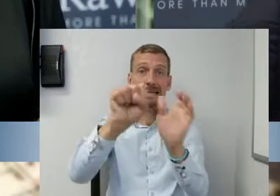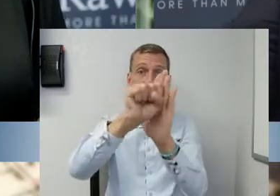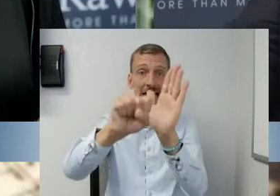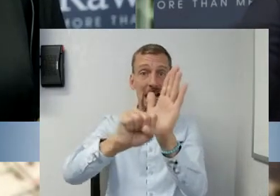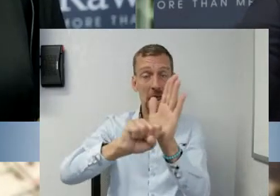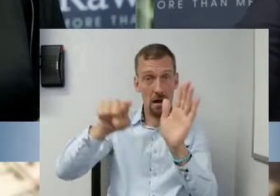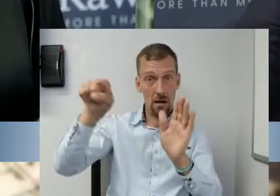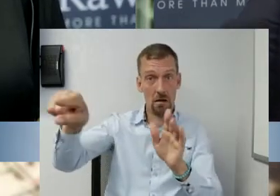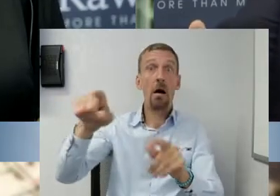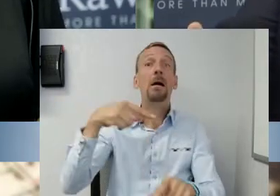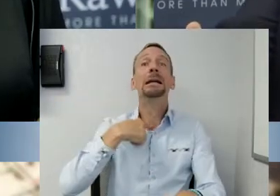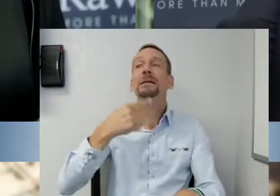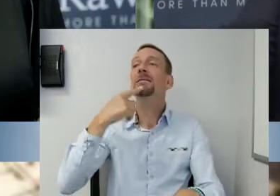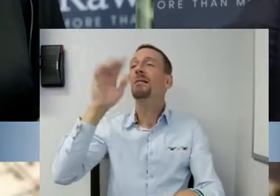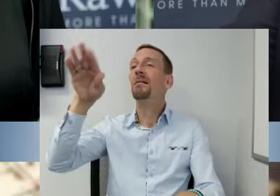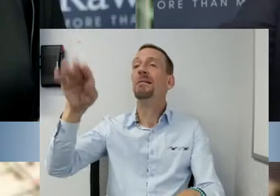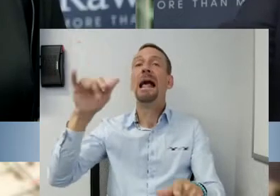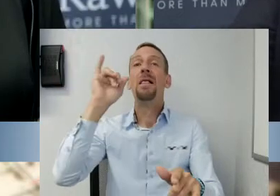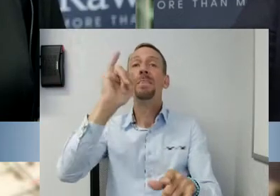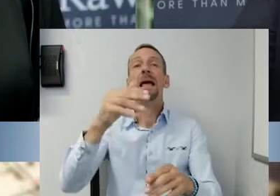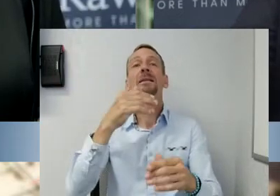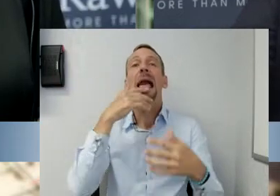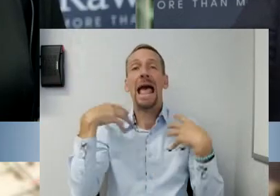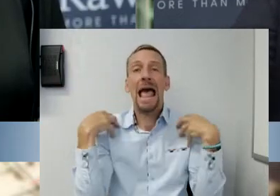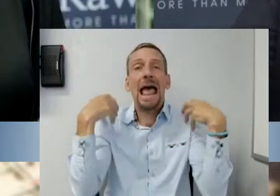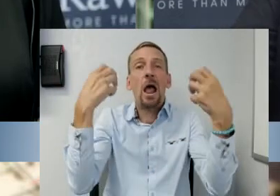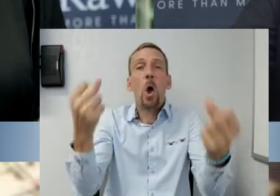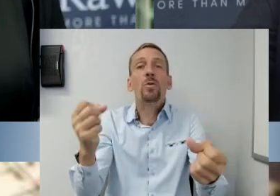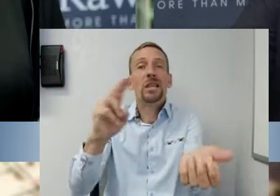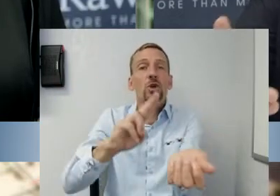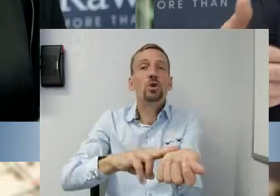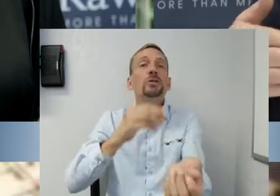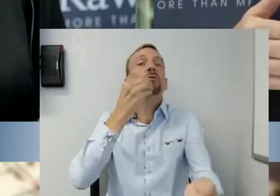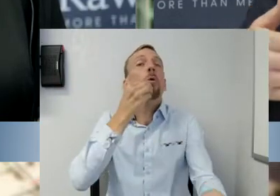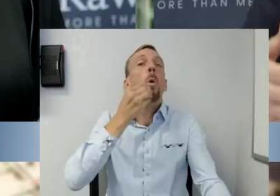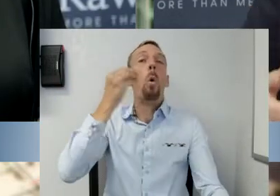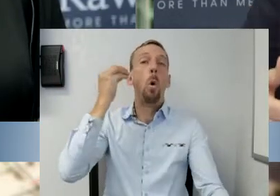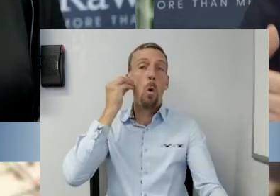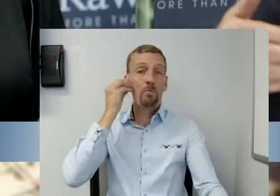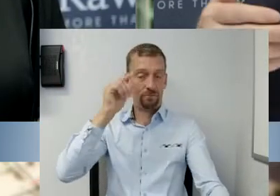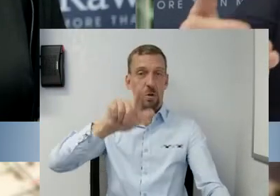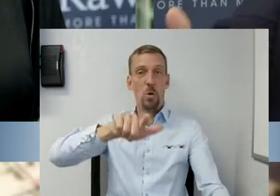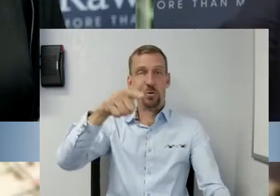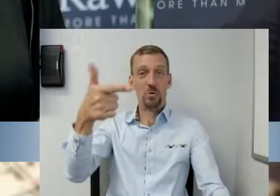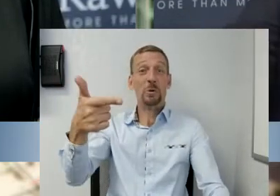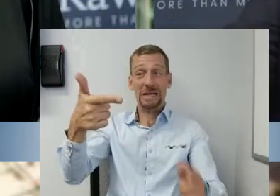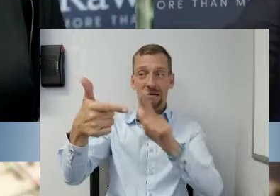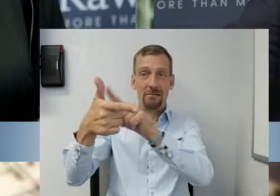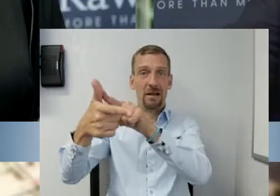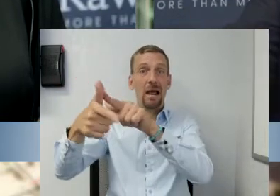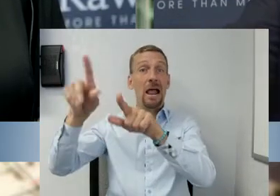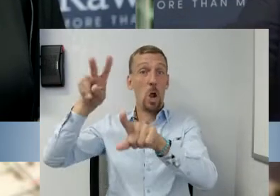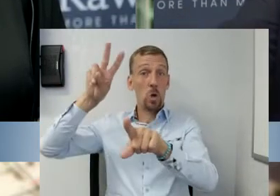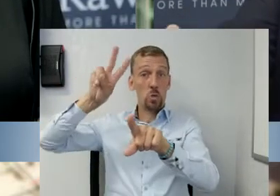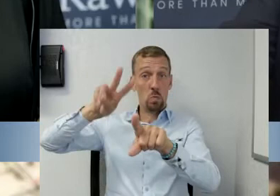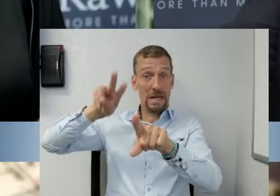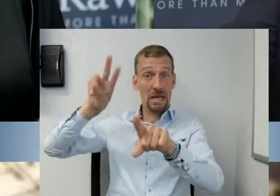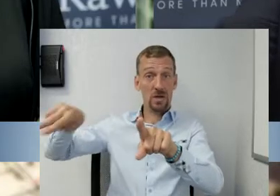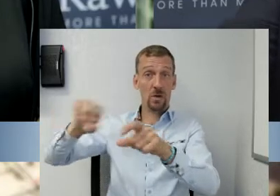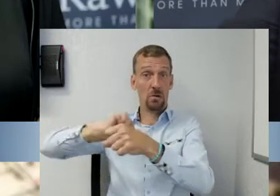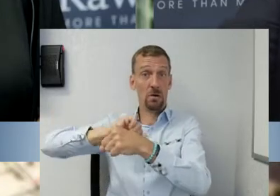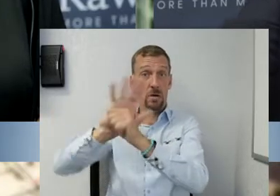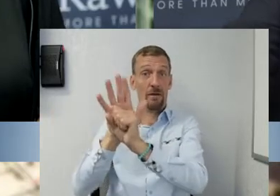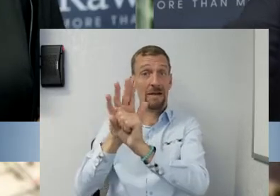that as a healthy nursing home alternative, so that we could discharge these 22